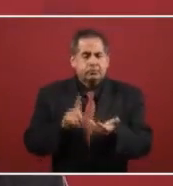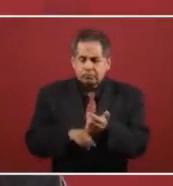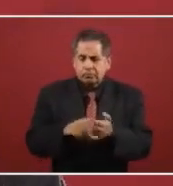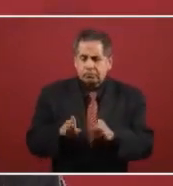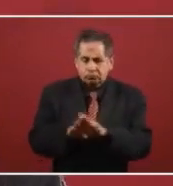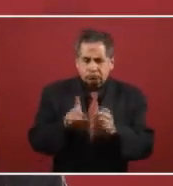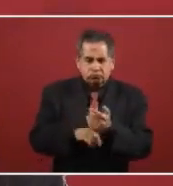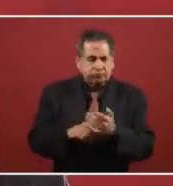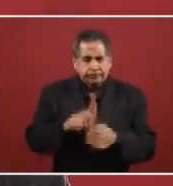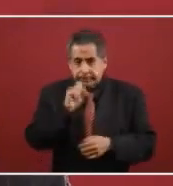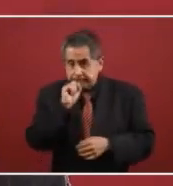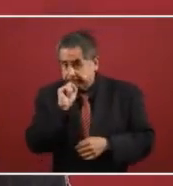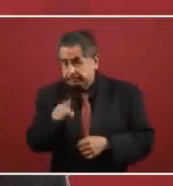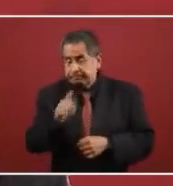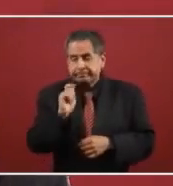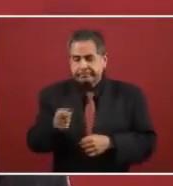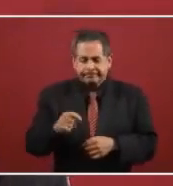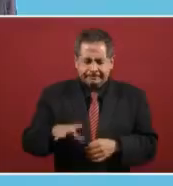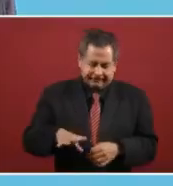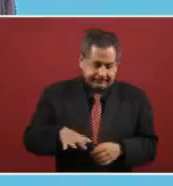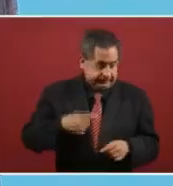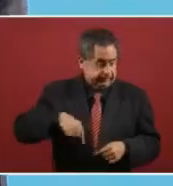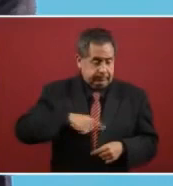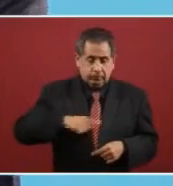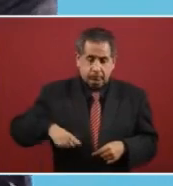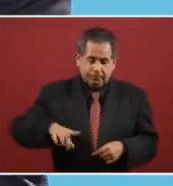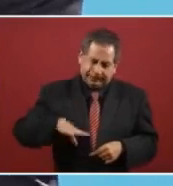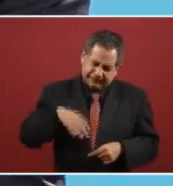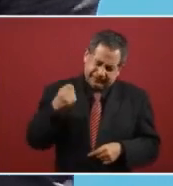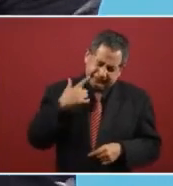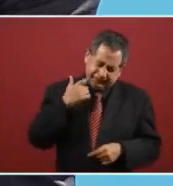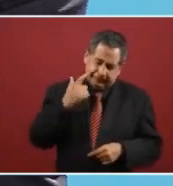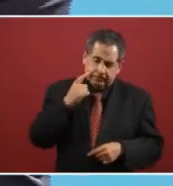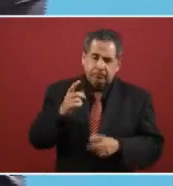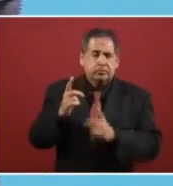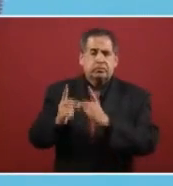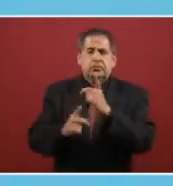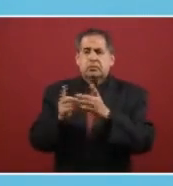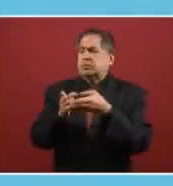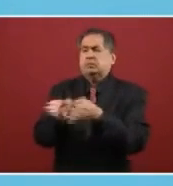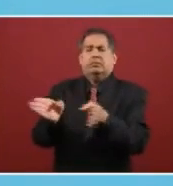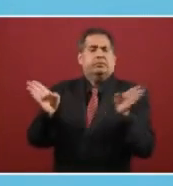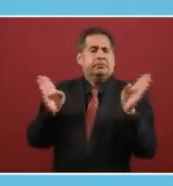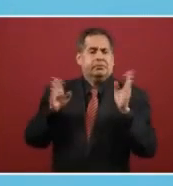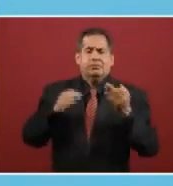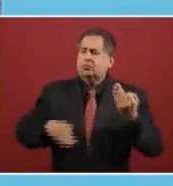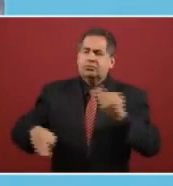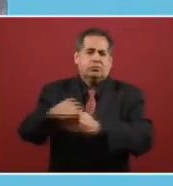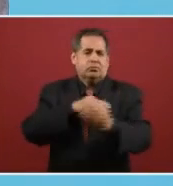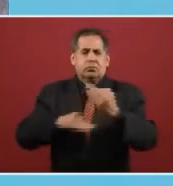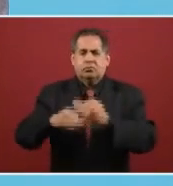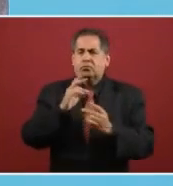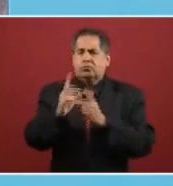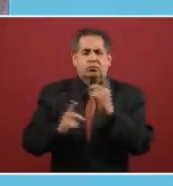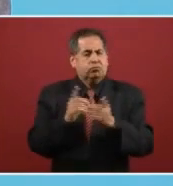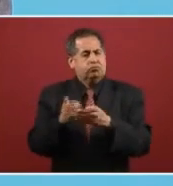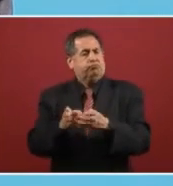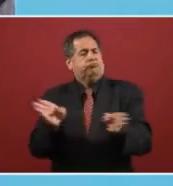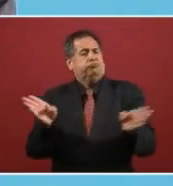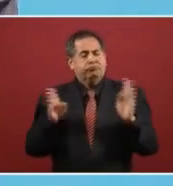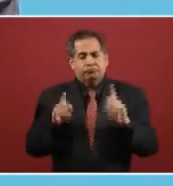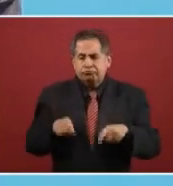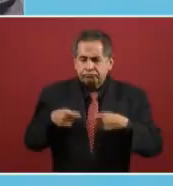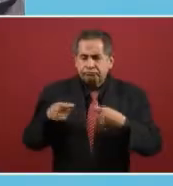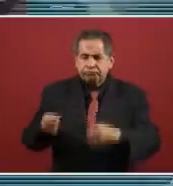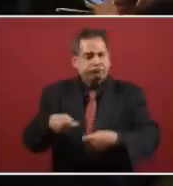rendering, but we're also doing an effort to support sports in general,